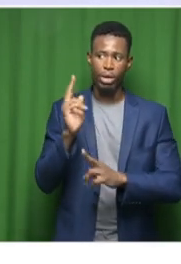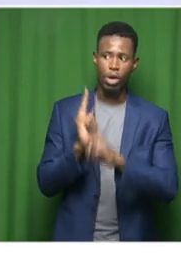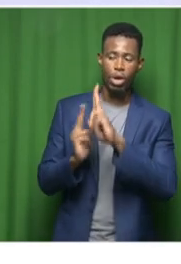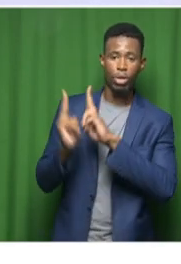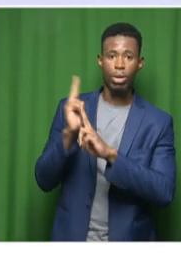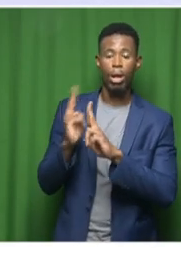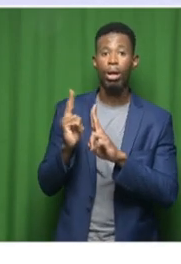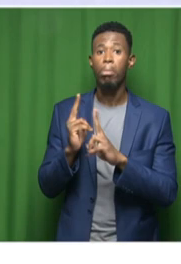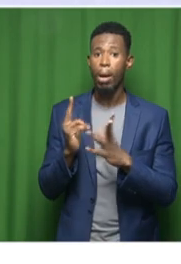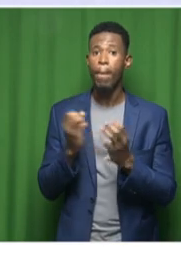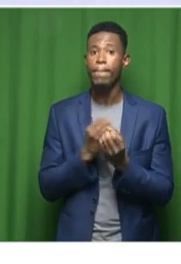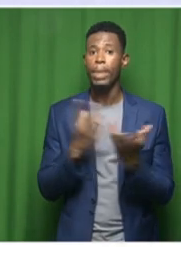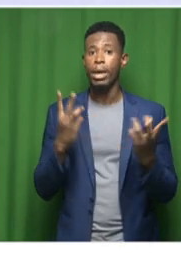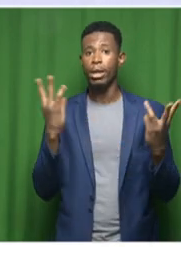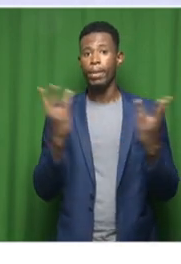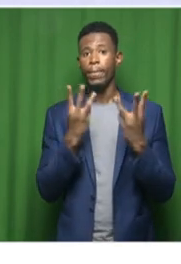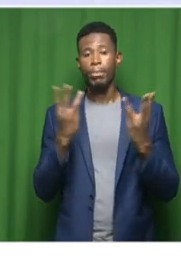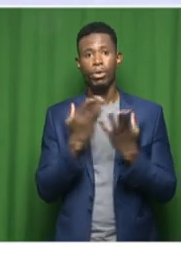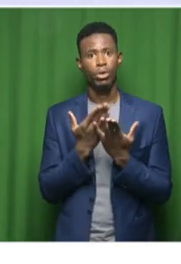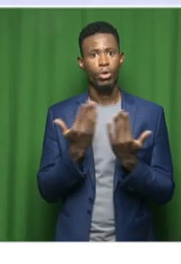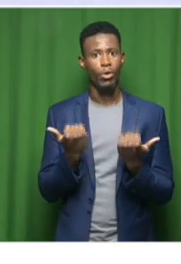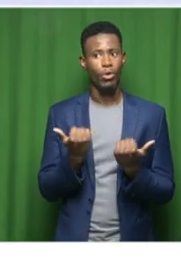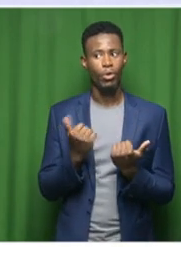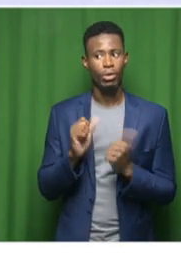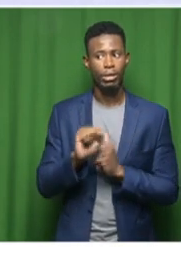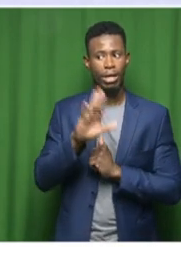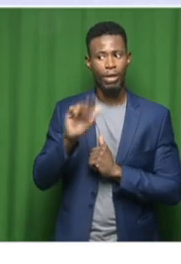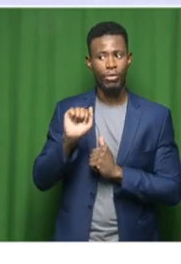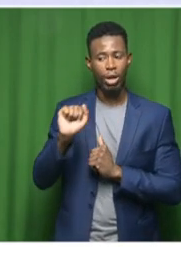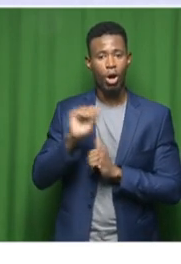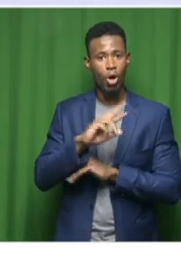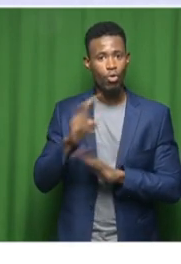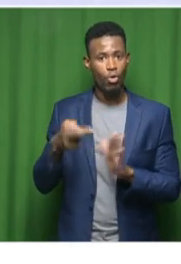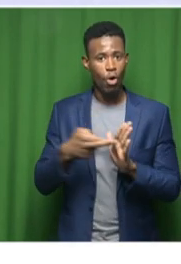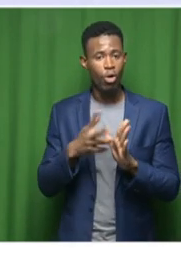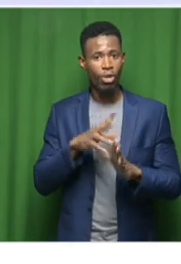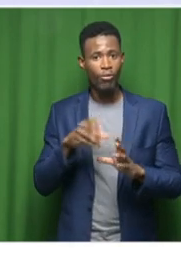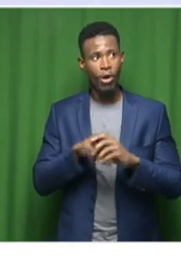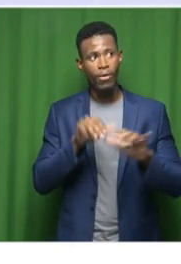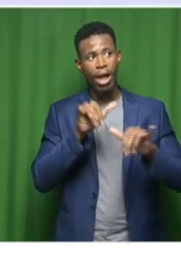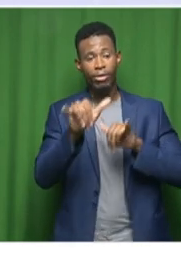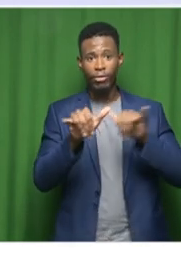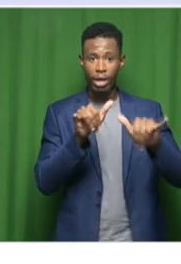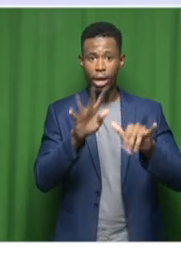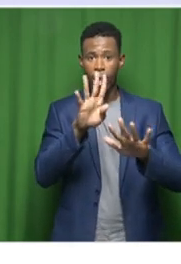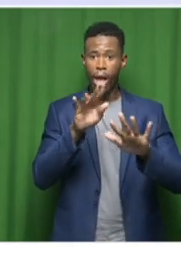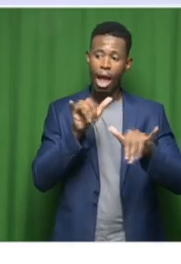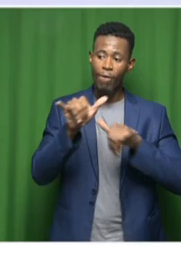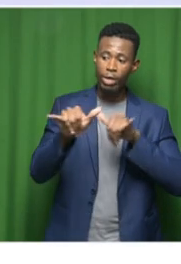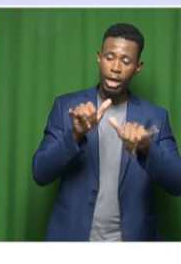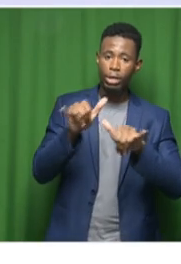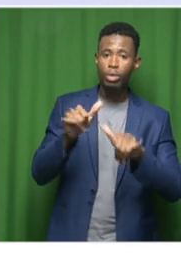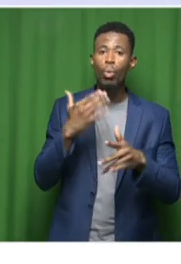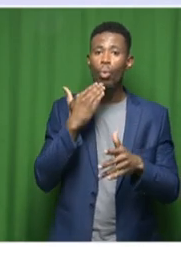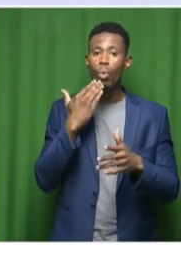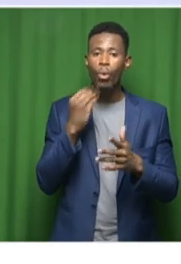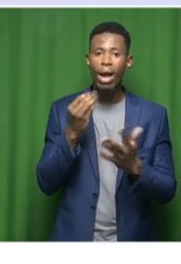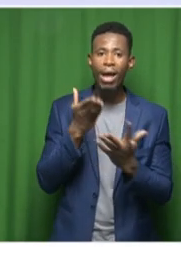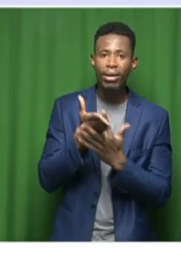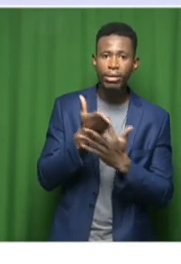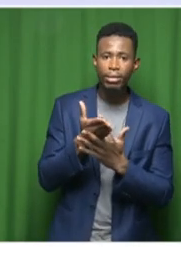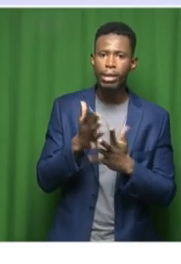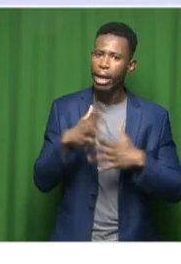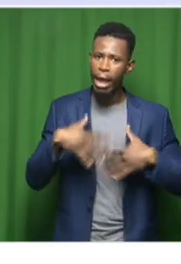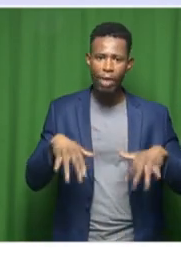not be aware one of the role of aviation, and that aviation is accessible to anyone and all of us. Mm. Because in the